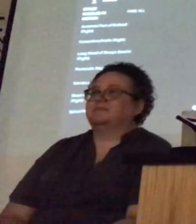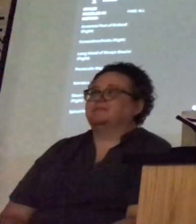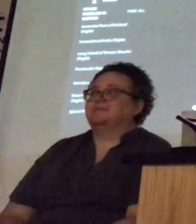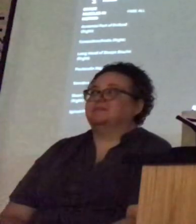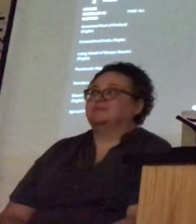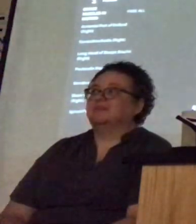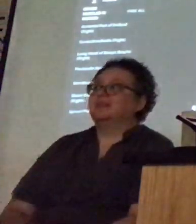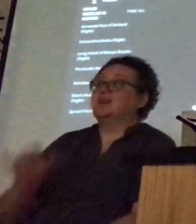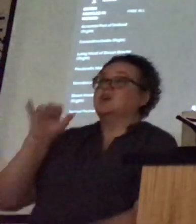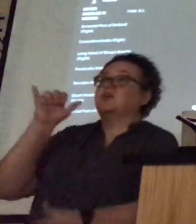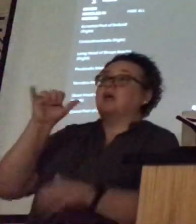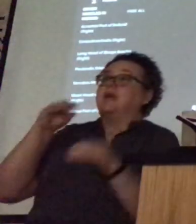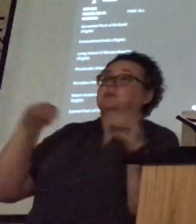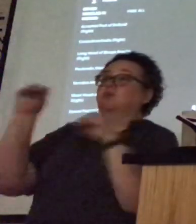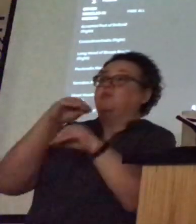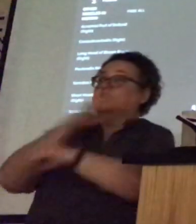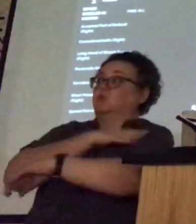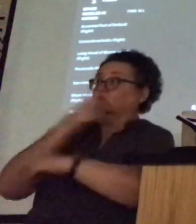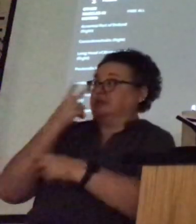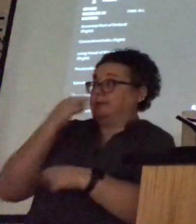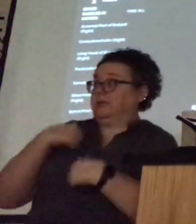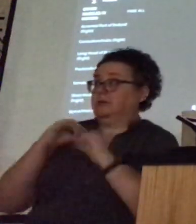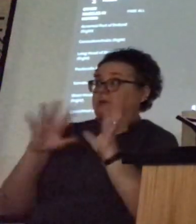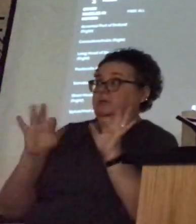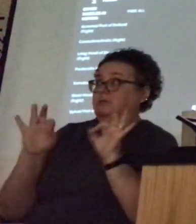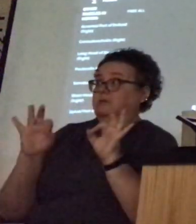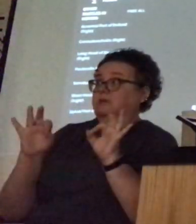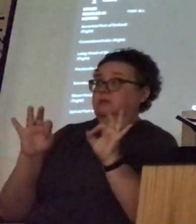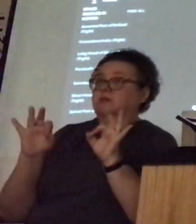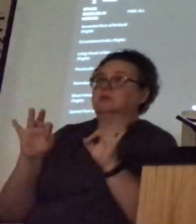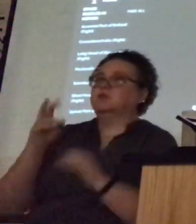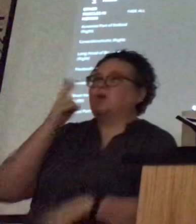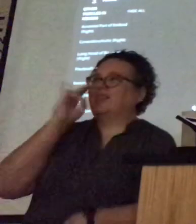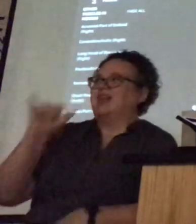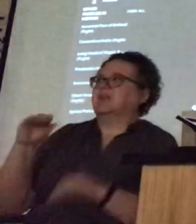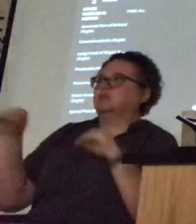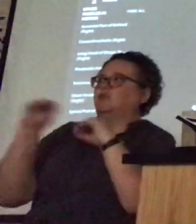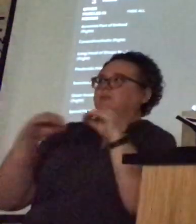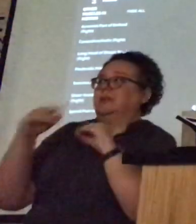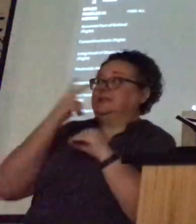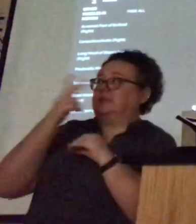So that's movement at the shoulder. Flexion, extension.